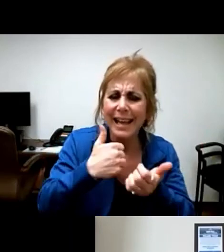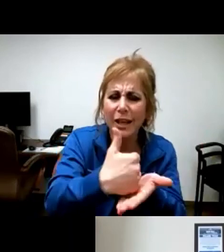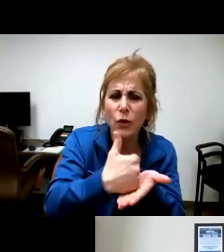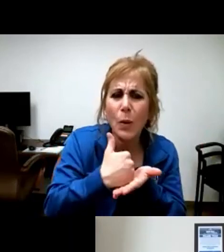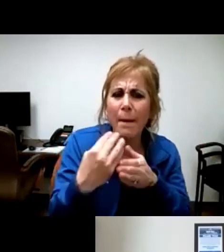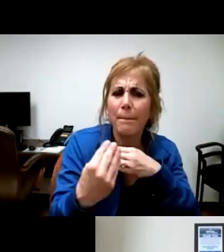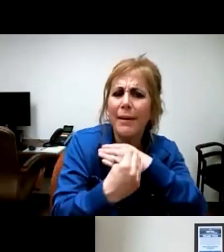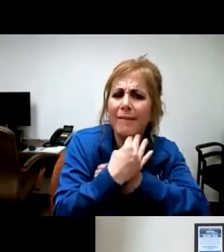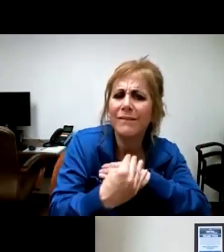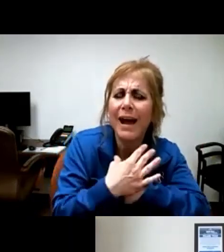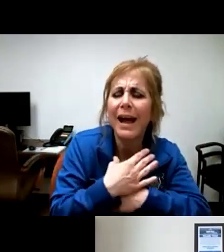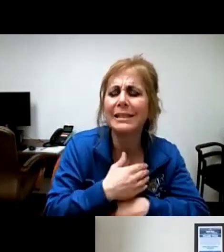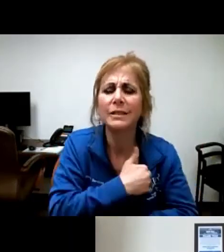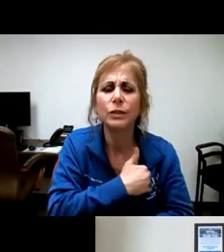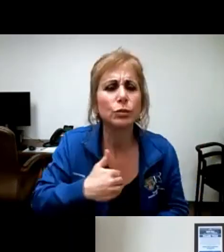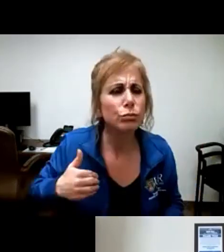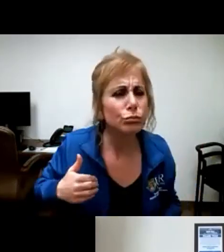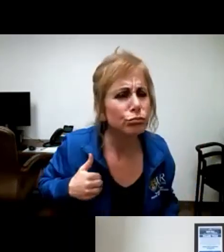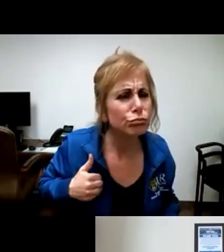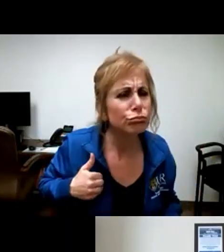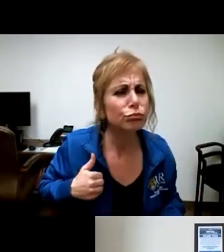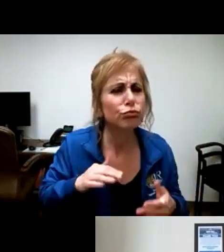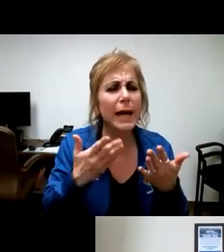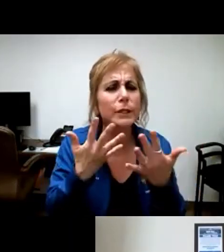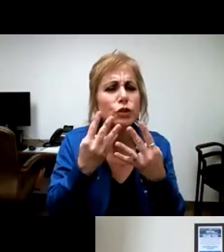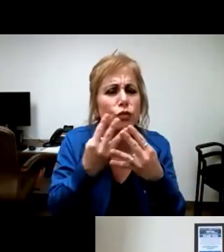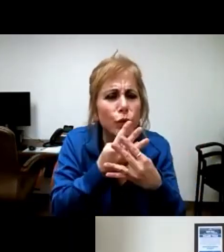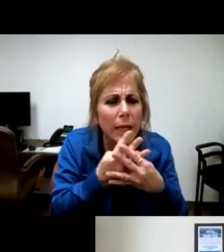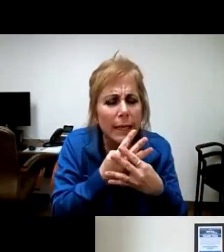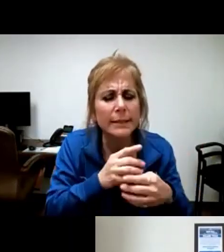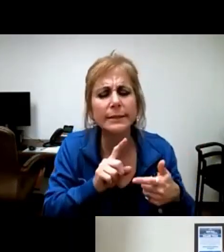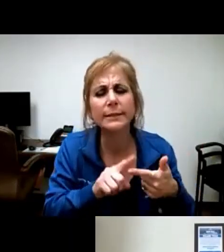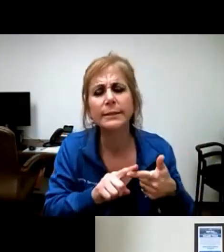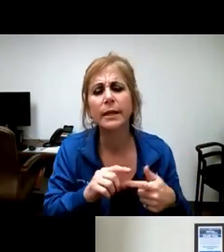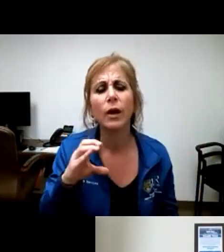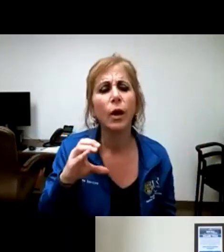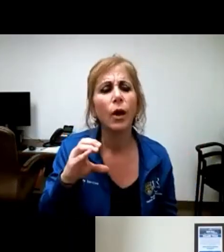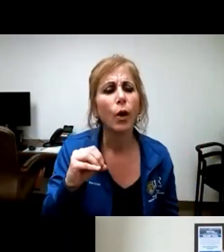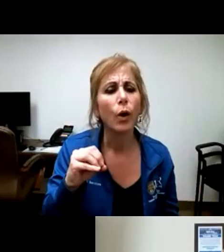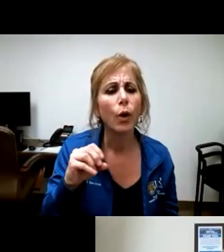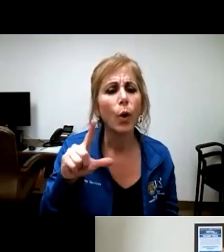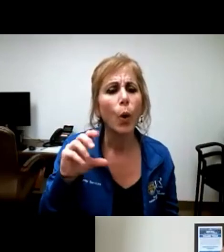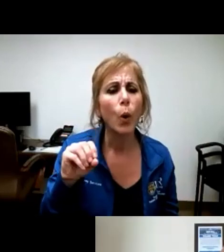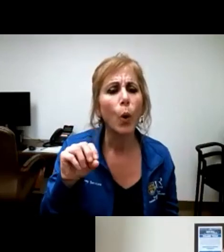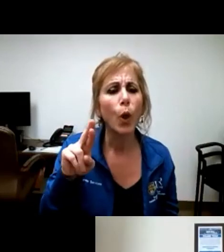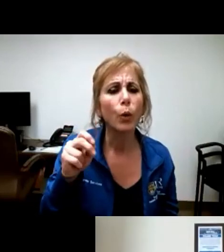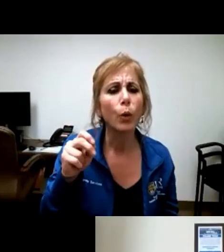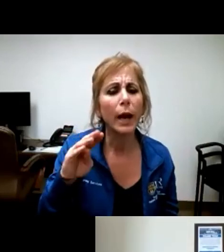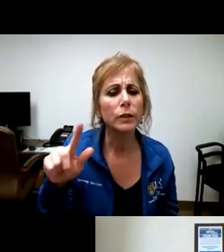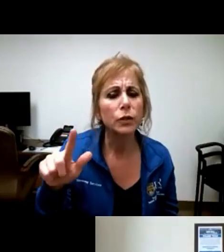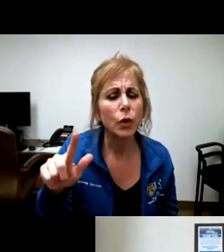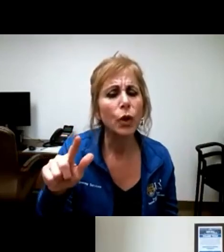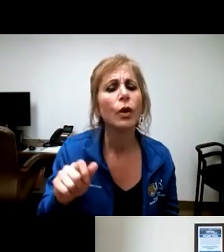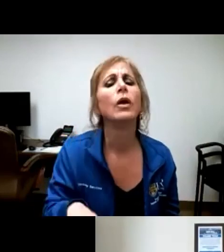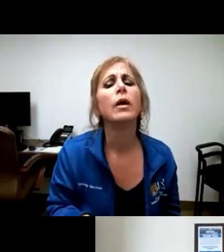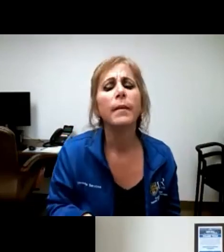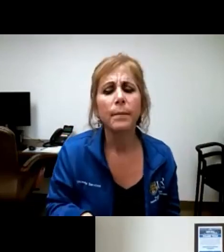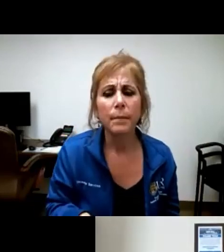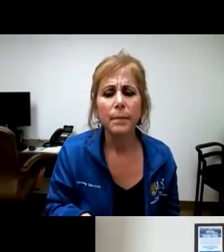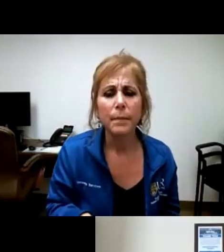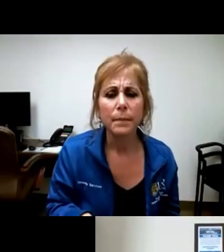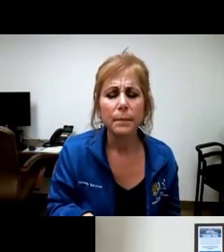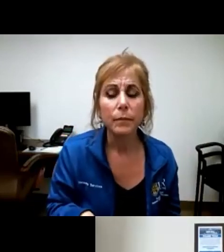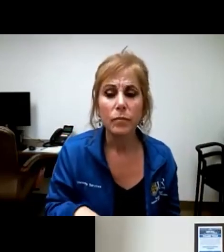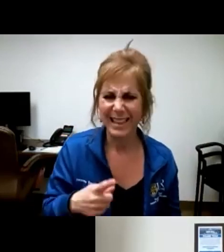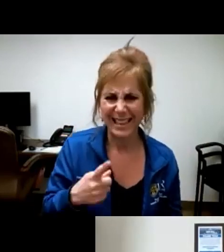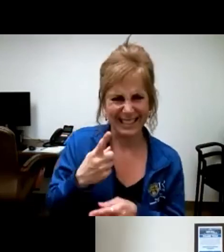and colorectal? So let me, I just dropped my email address in the chat for you.